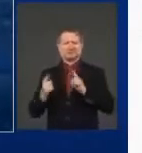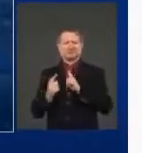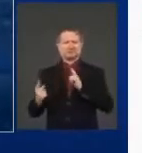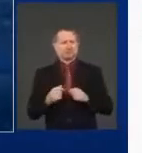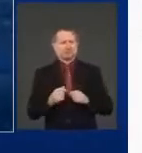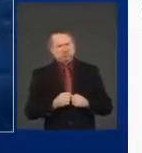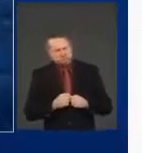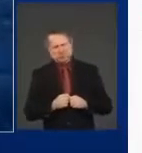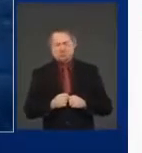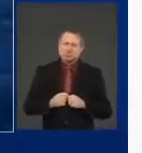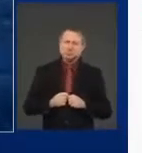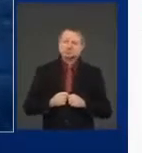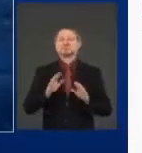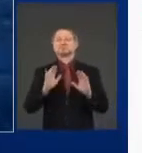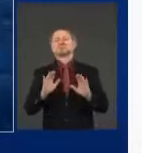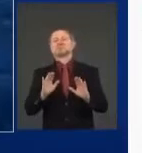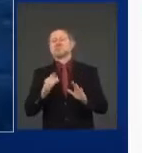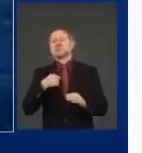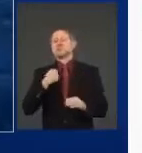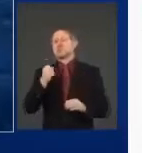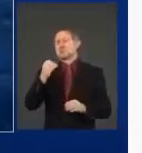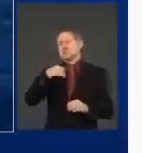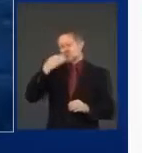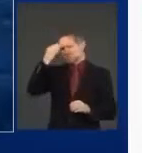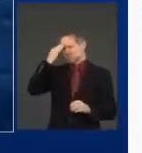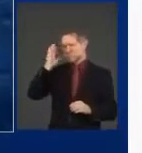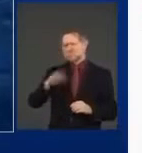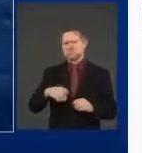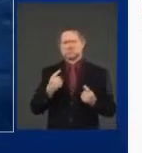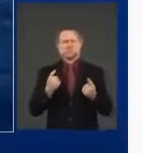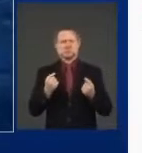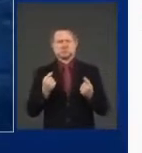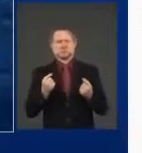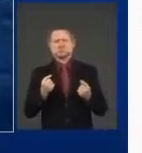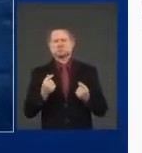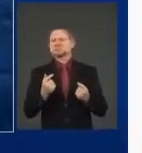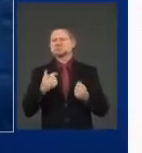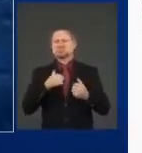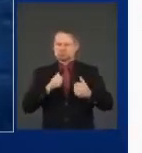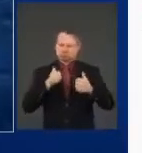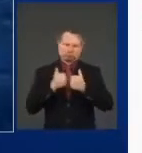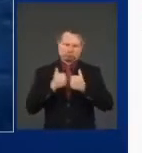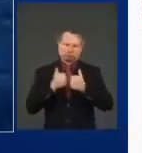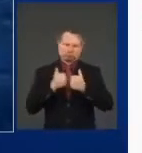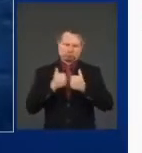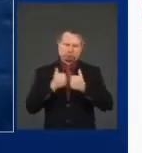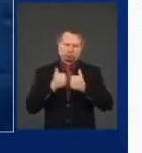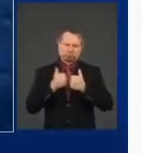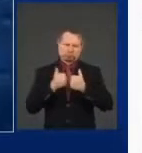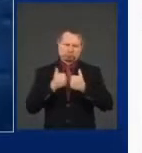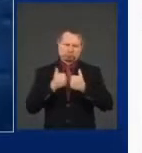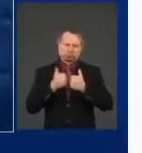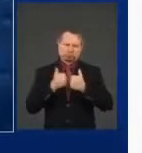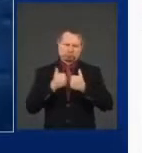So we understand the challenge, and ready responders are going to.